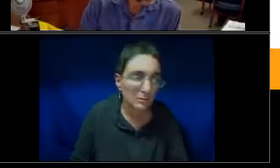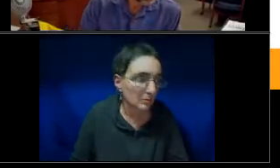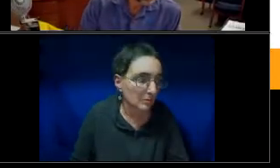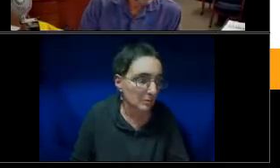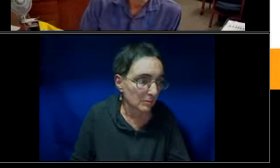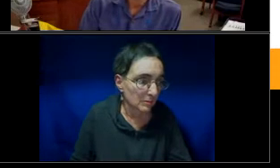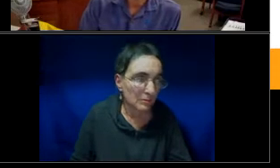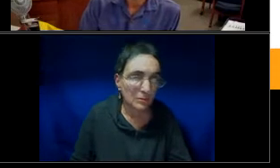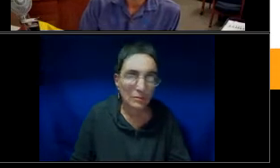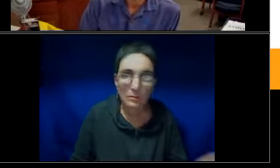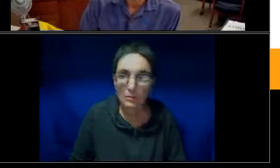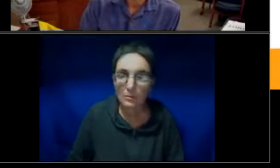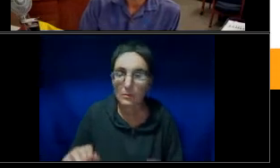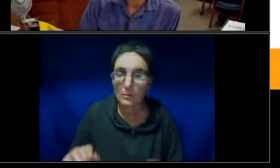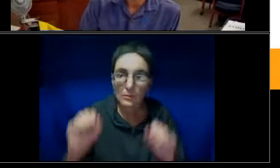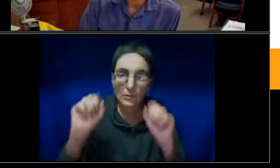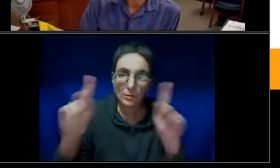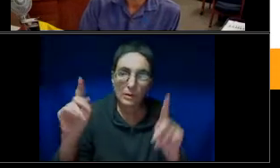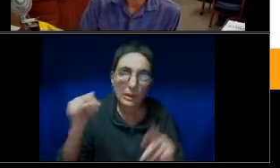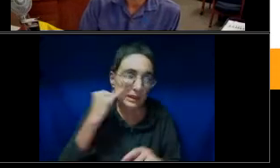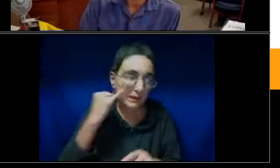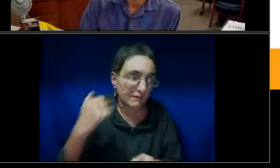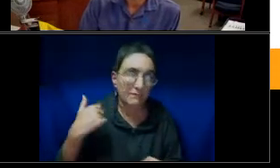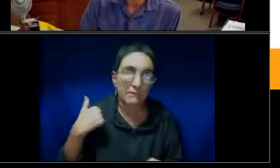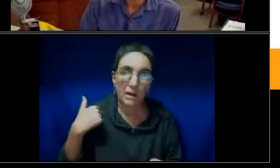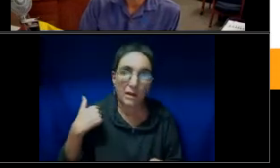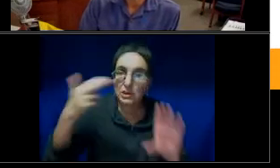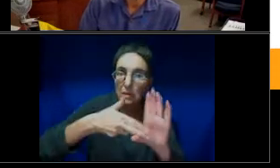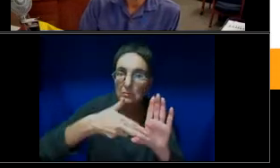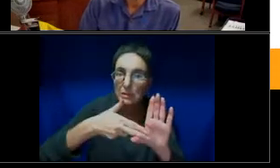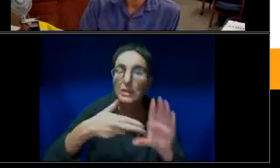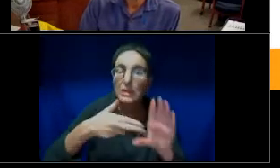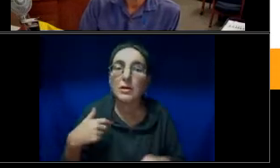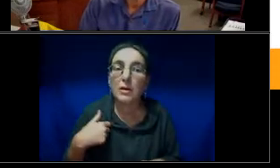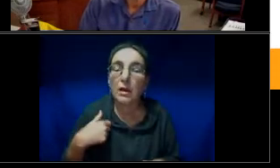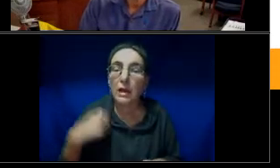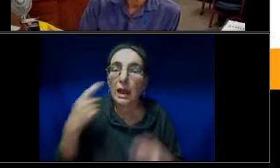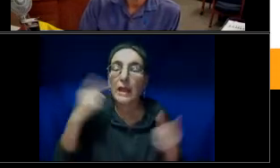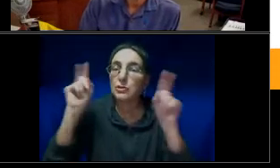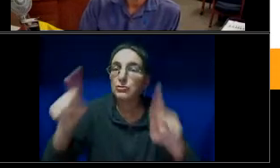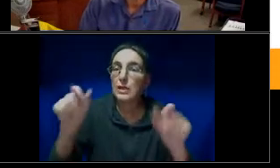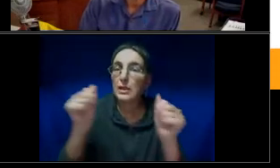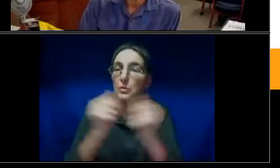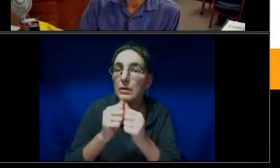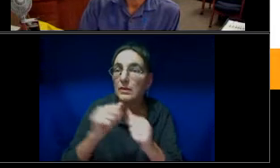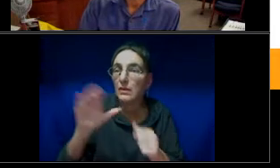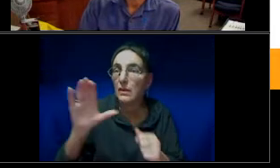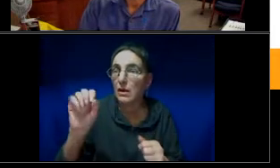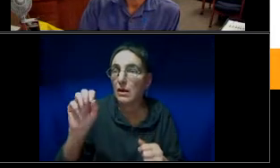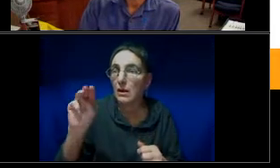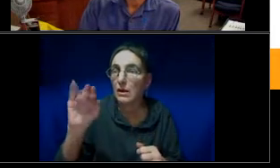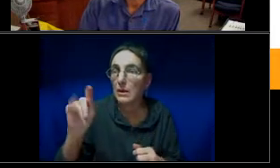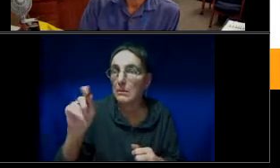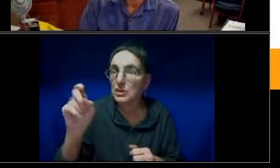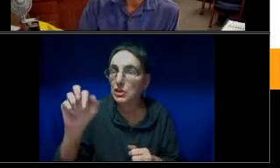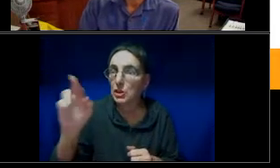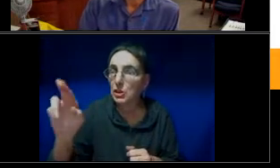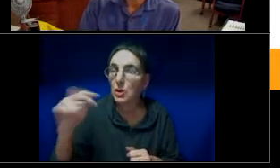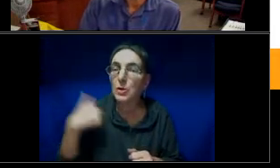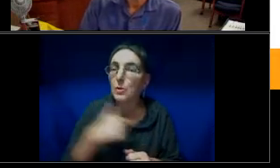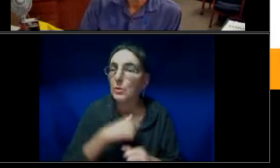I'm not saying anything, I assume so. Yeah, I think I agree with Commissioner Eager. We could select different